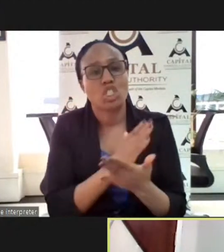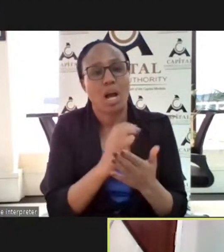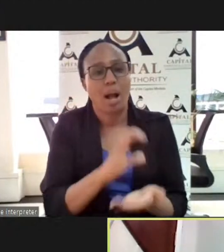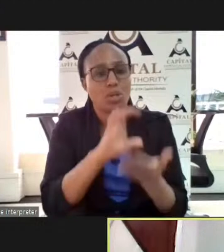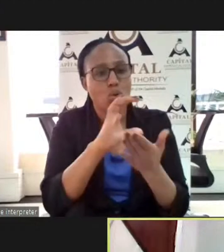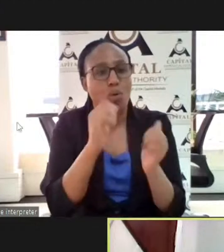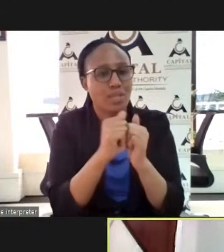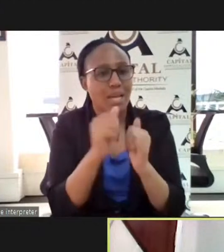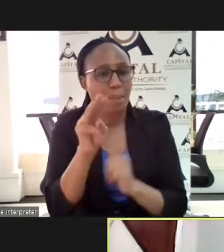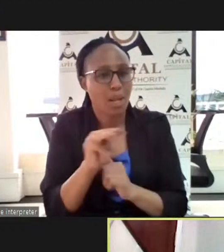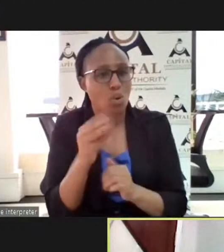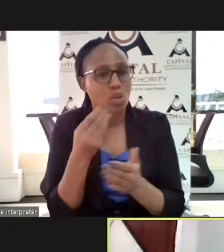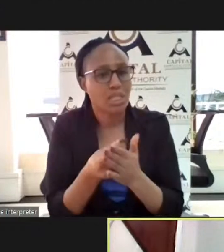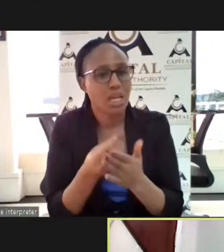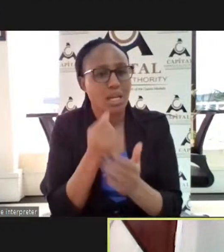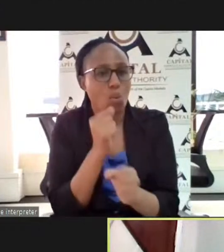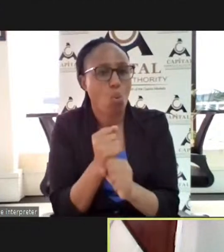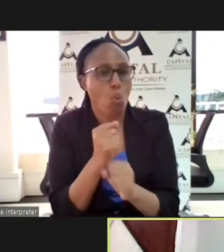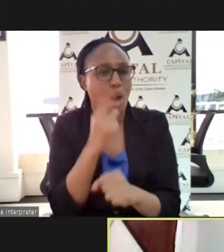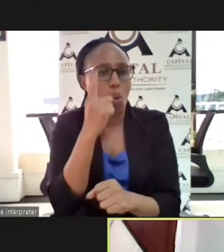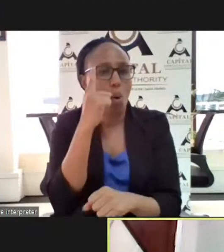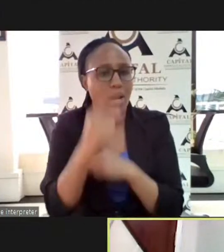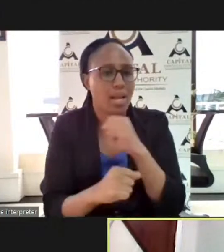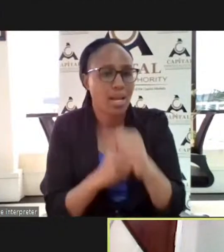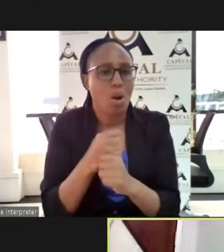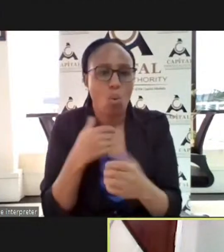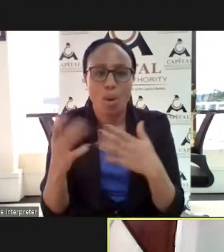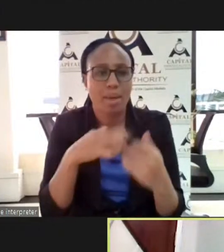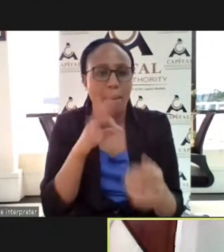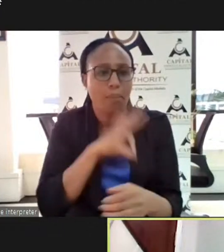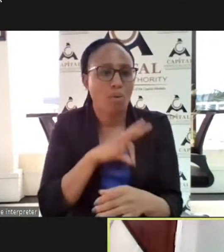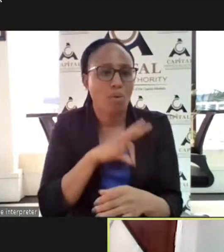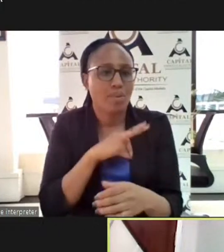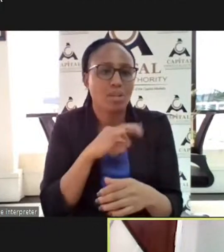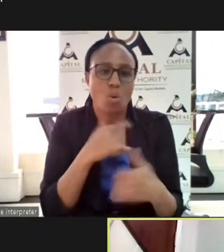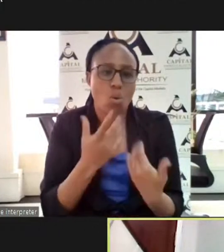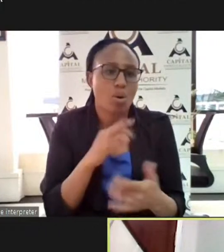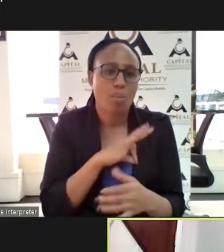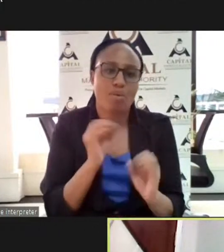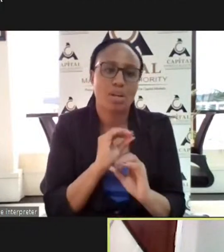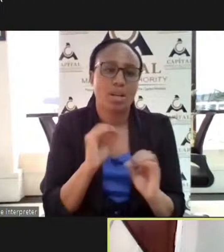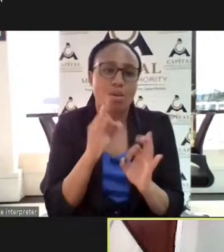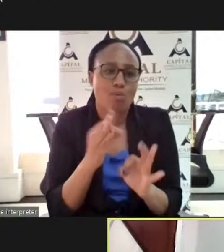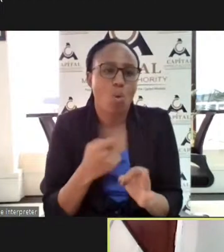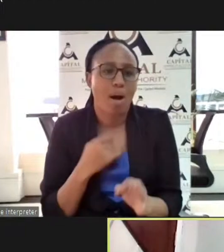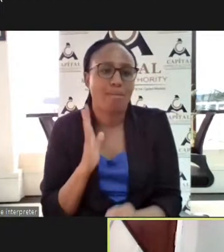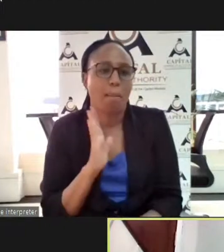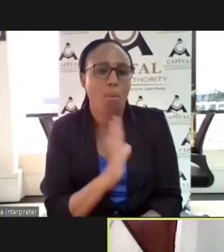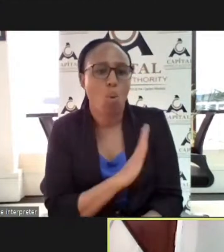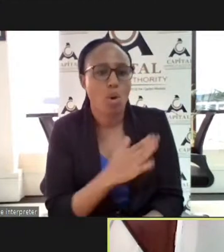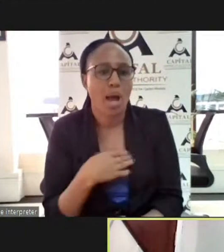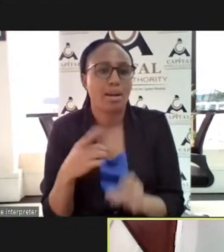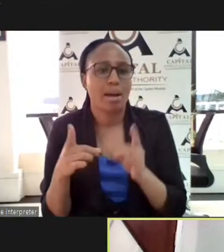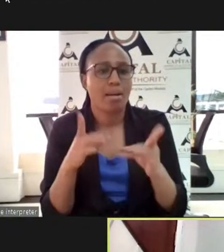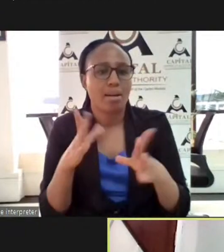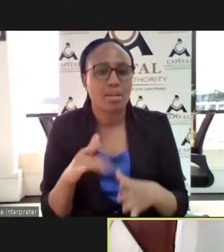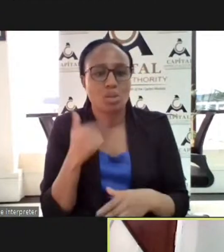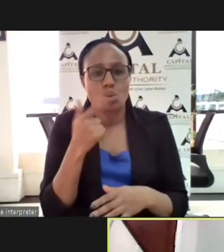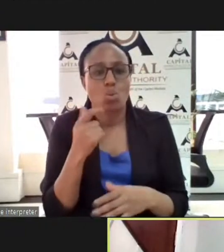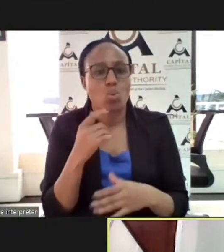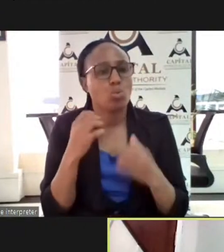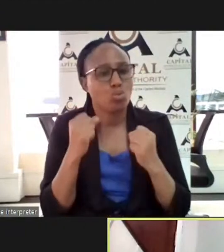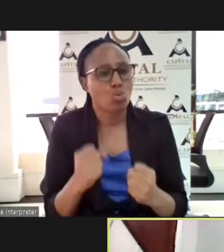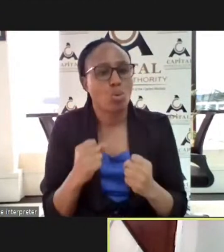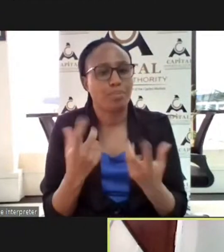and operational for 1 year. Even if you're not profitable, as long as you have a board and directors who are solid, you